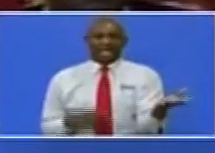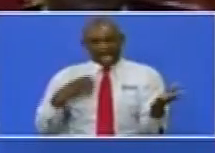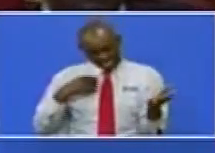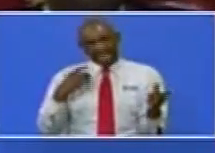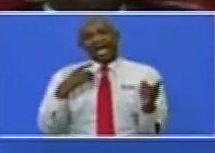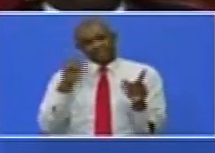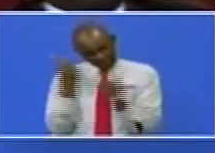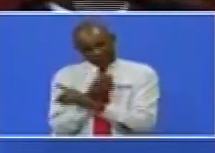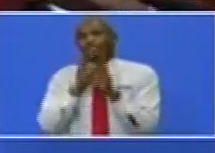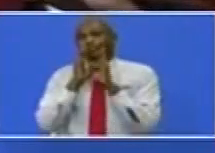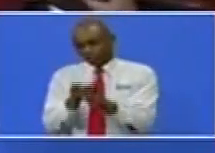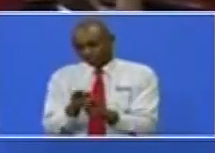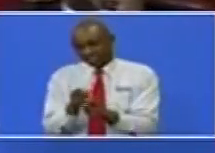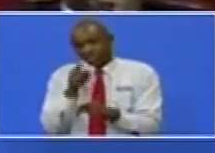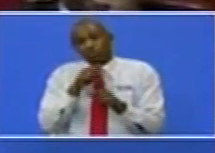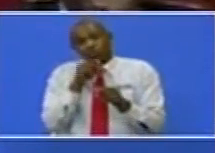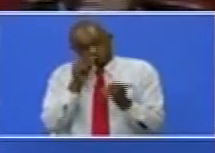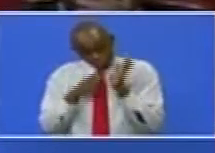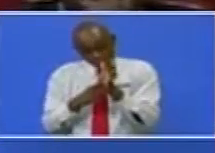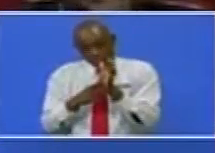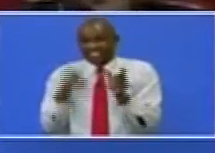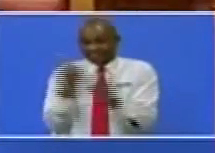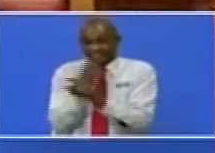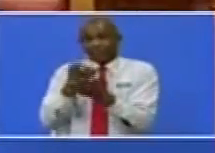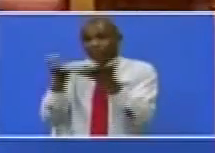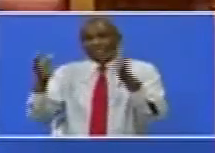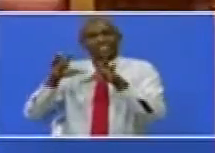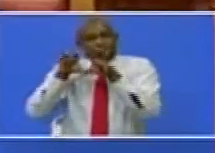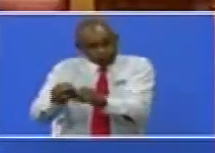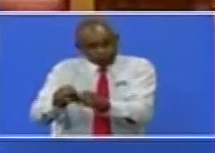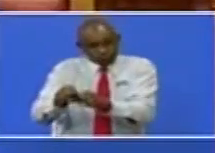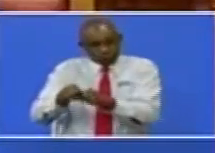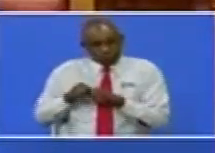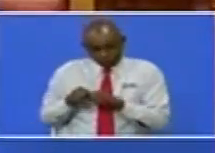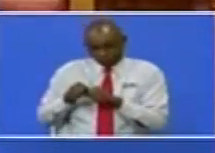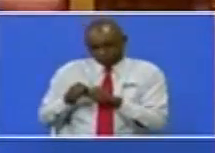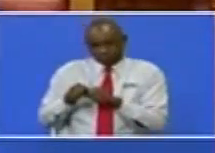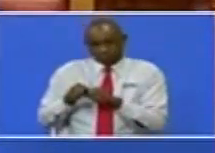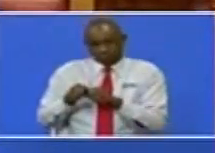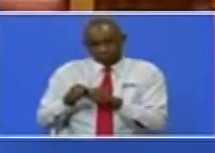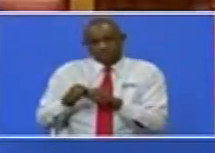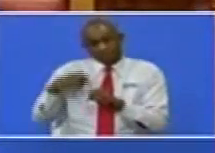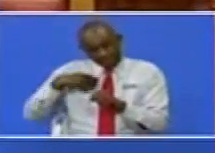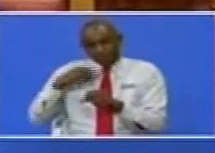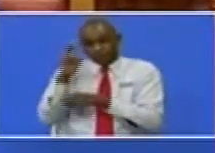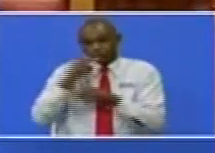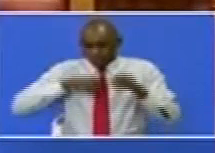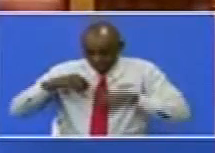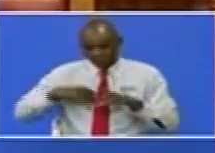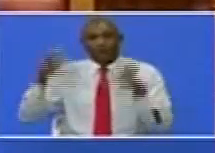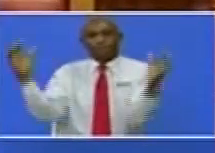another report showing frozen assets acquired using